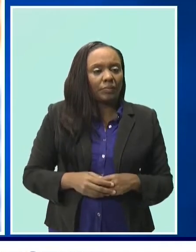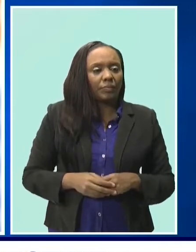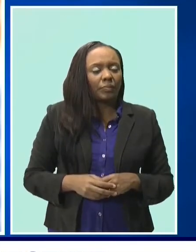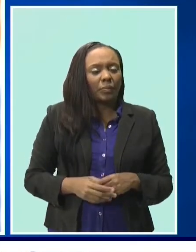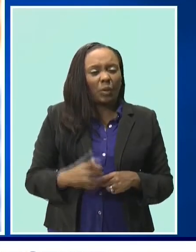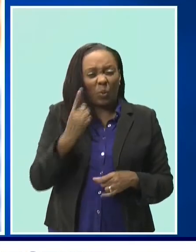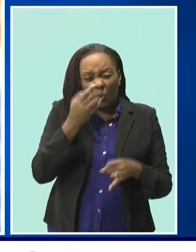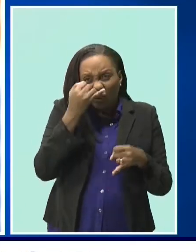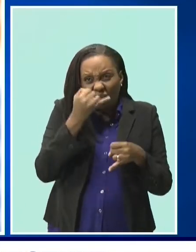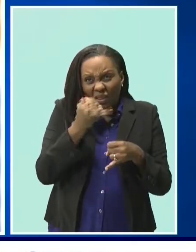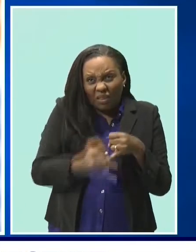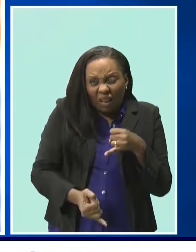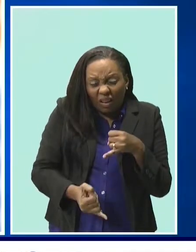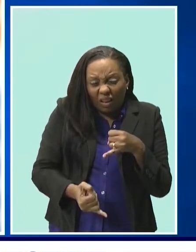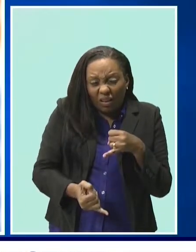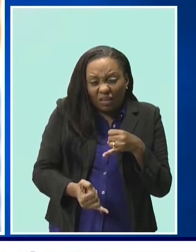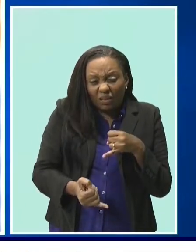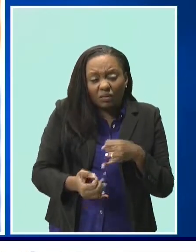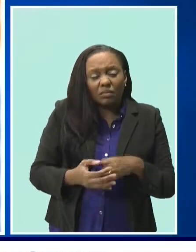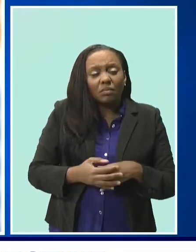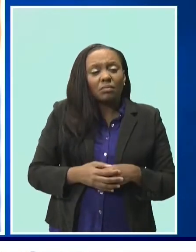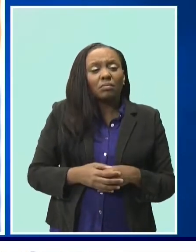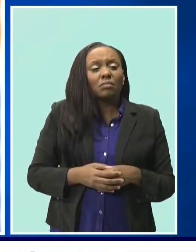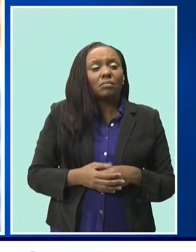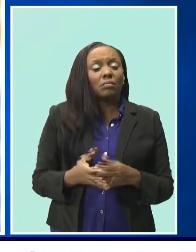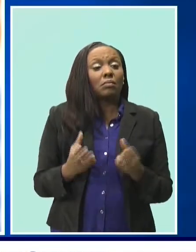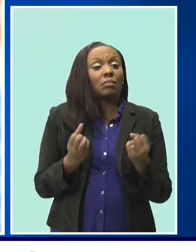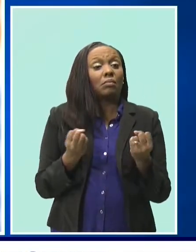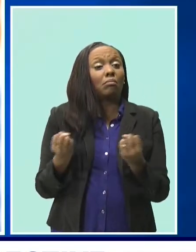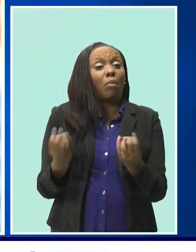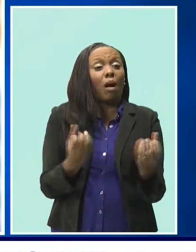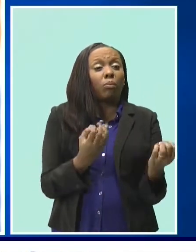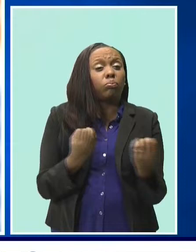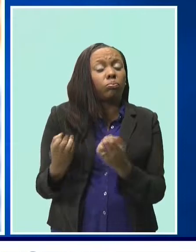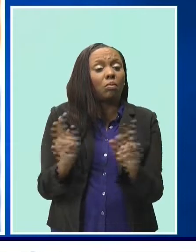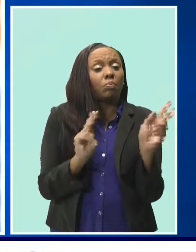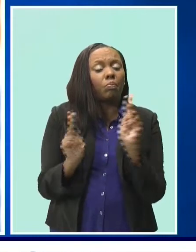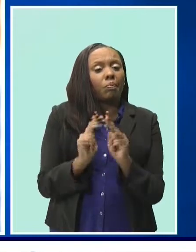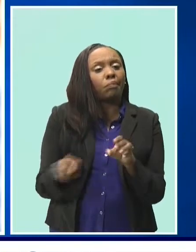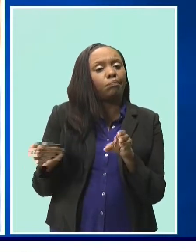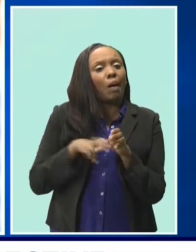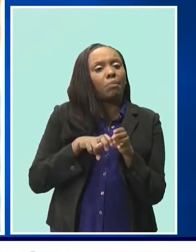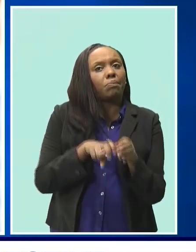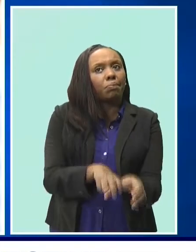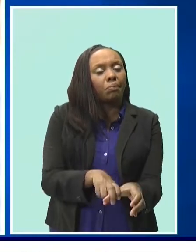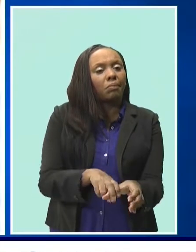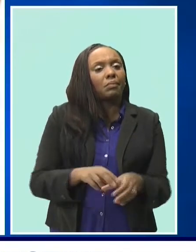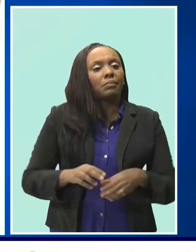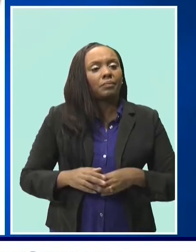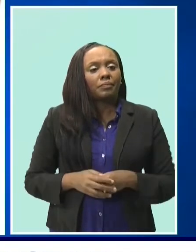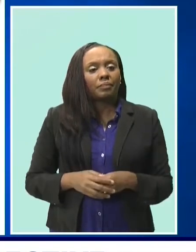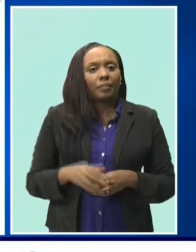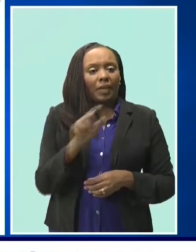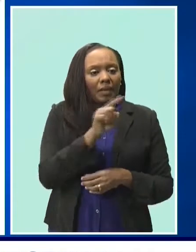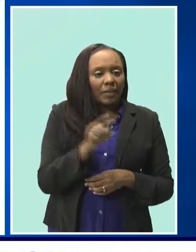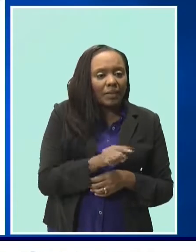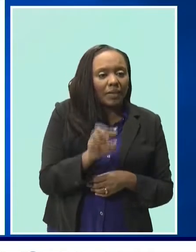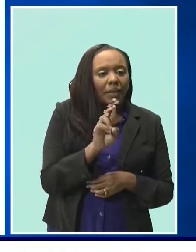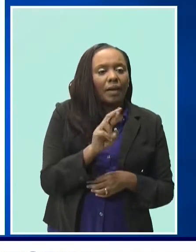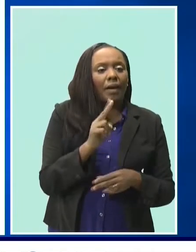one last point for this episode. Many people will be using public transportation again. Public service vehicles are limited to